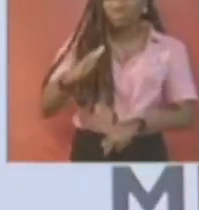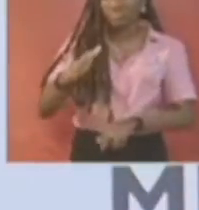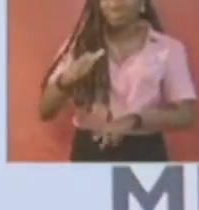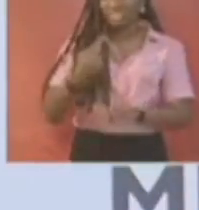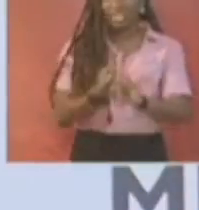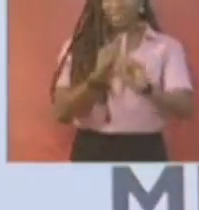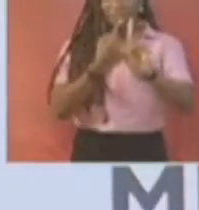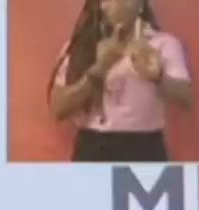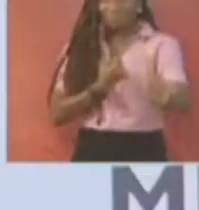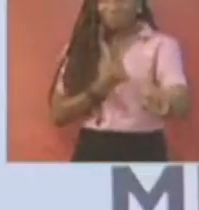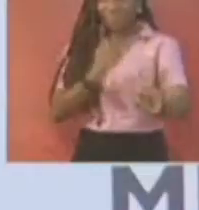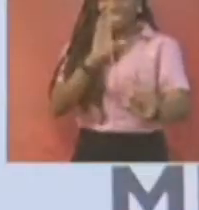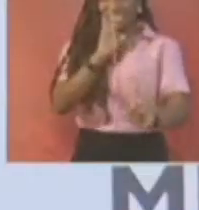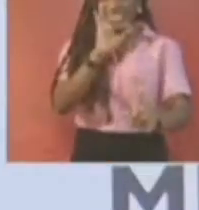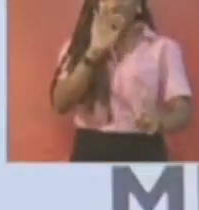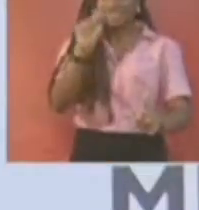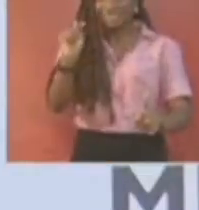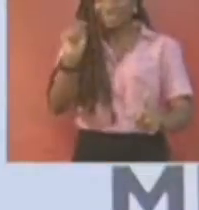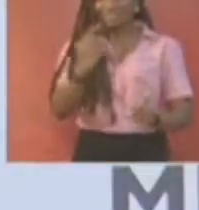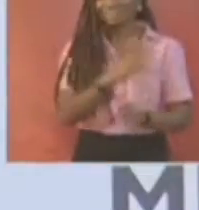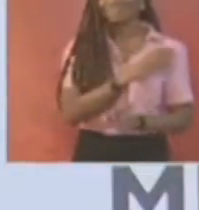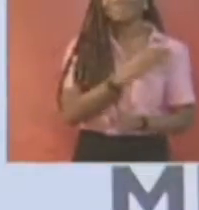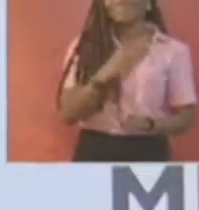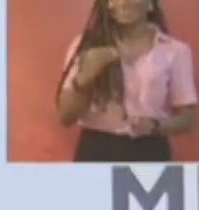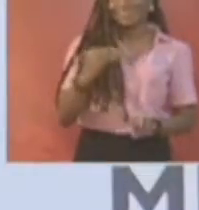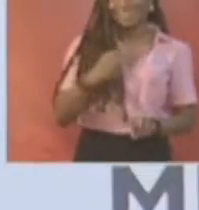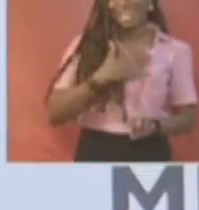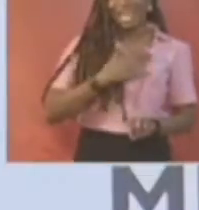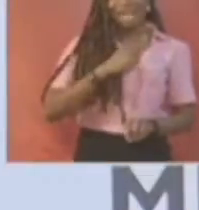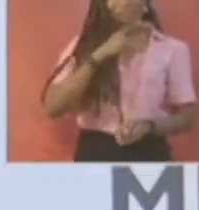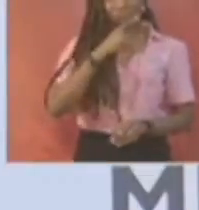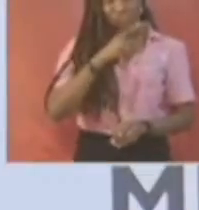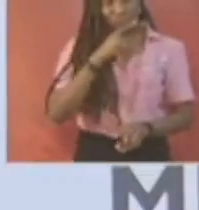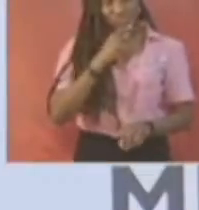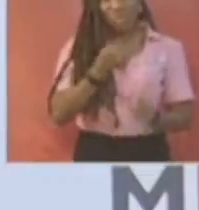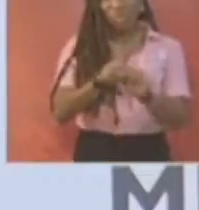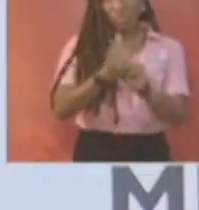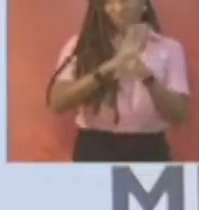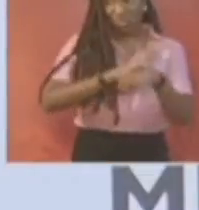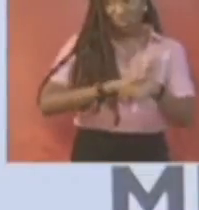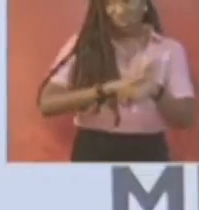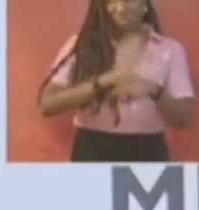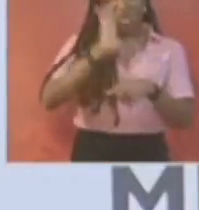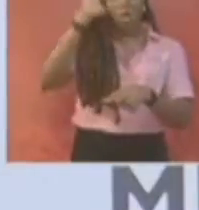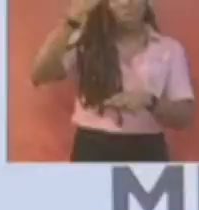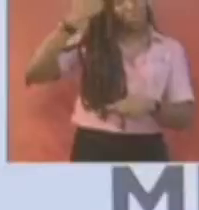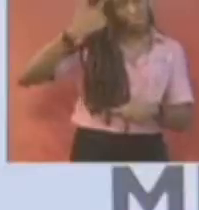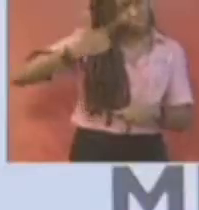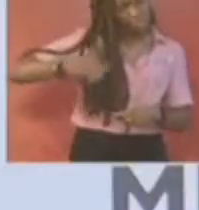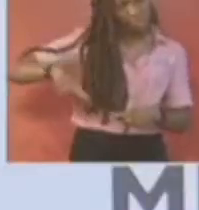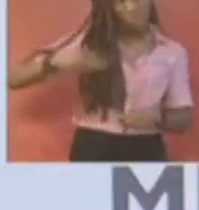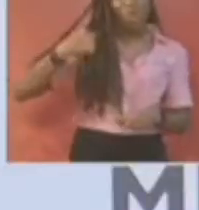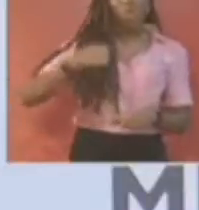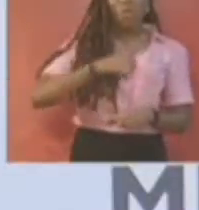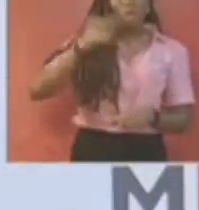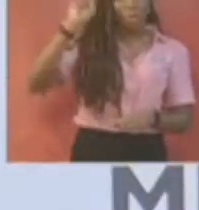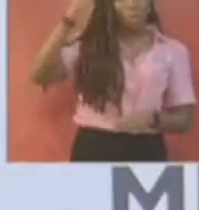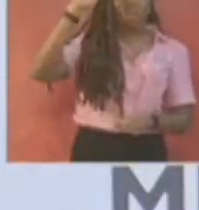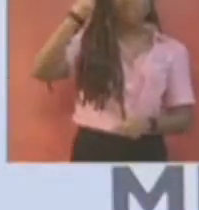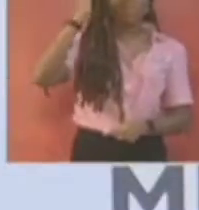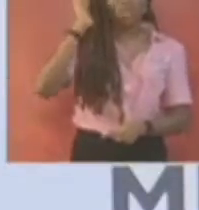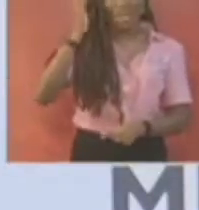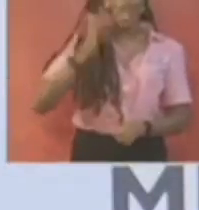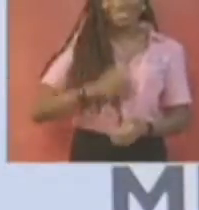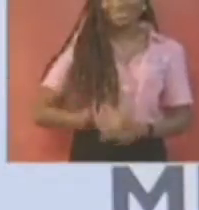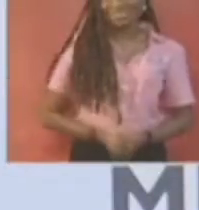Maintain at least 6 feet physical distance from others. And I am confident that COVID-19 is a fight that